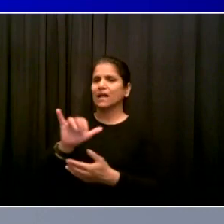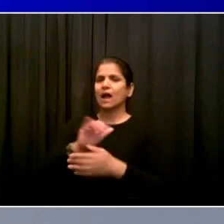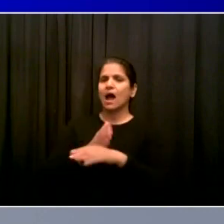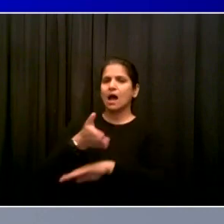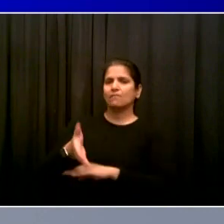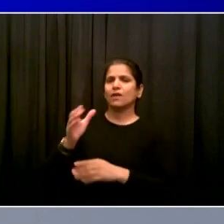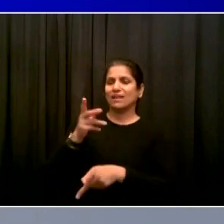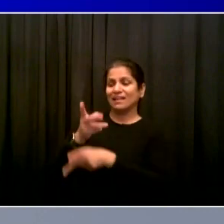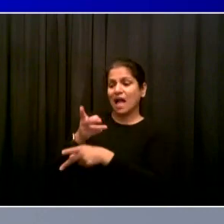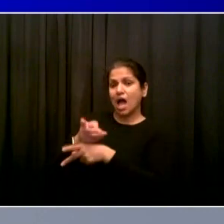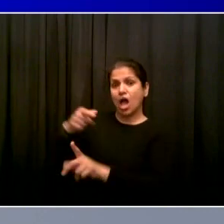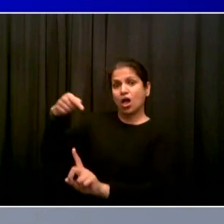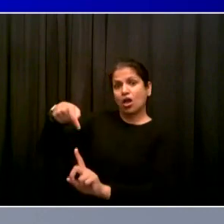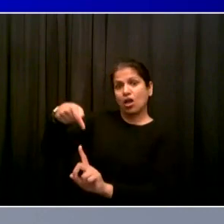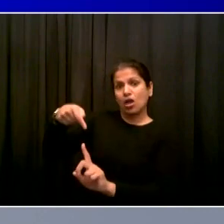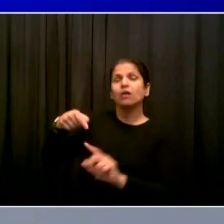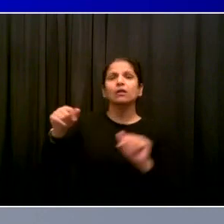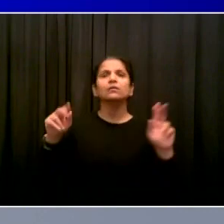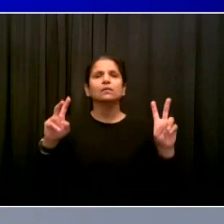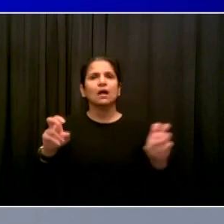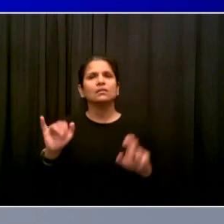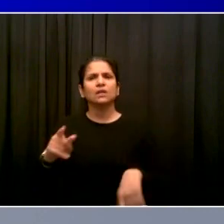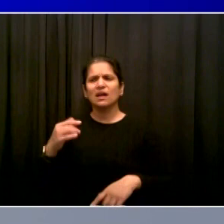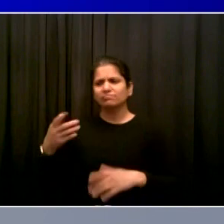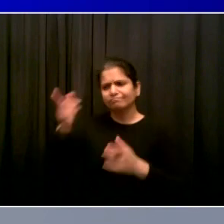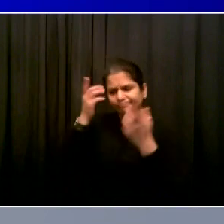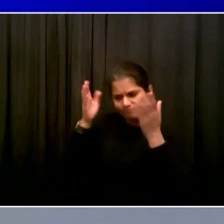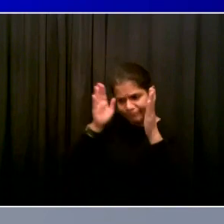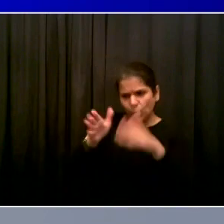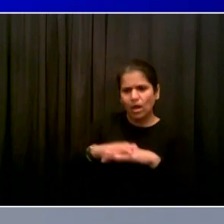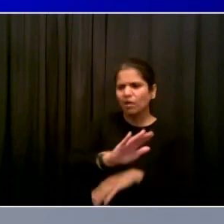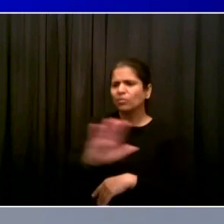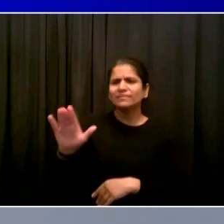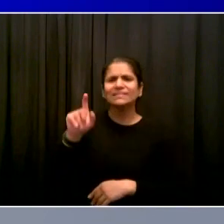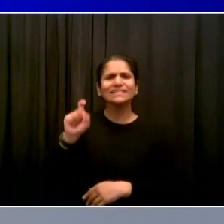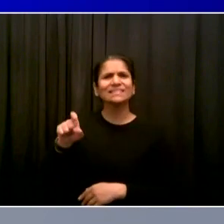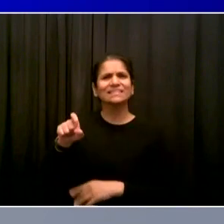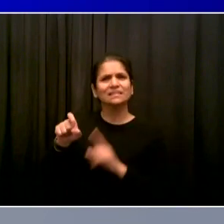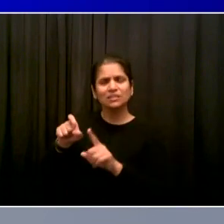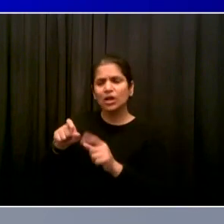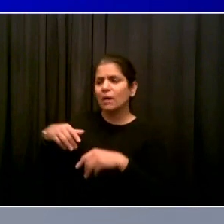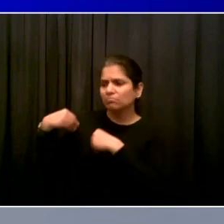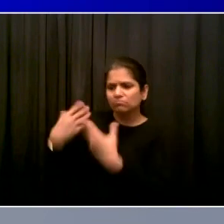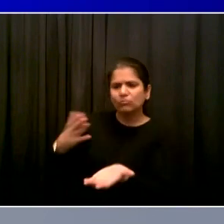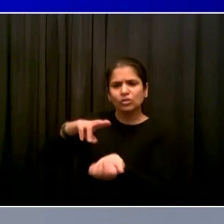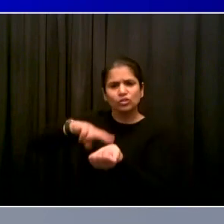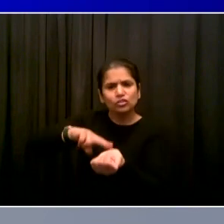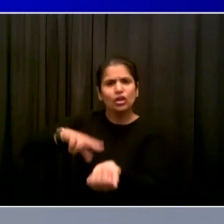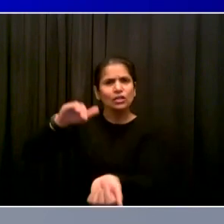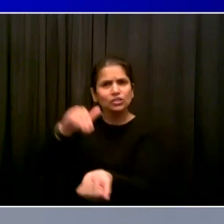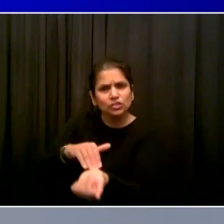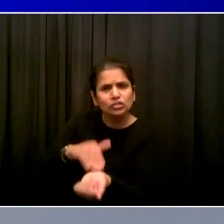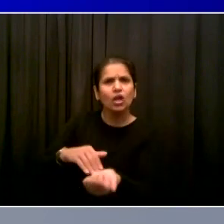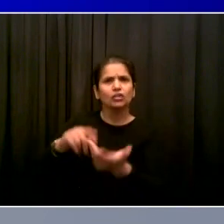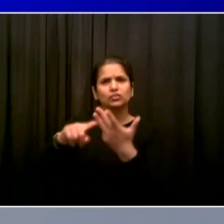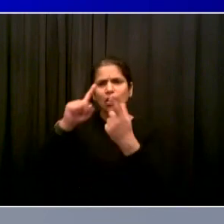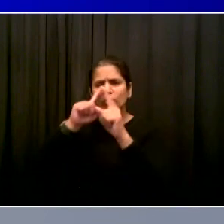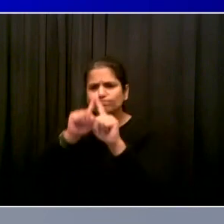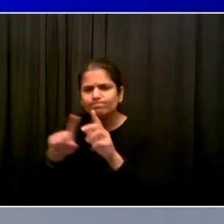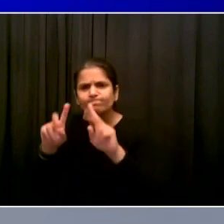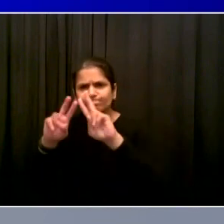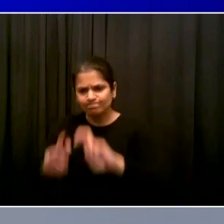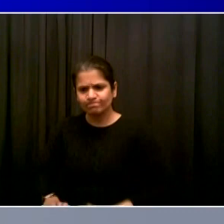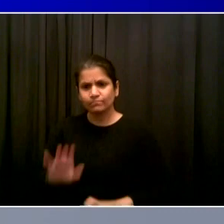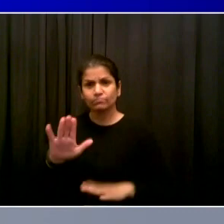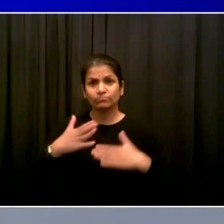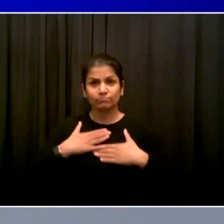really done miraculous work, reaching all over the city, helping people, stopping the spread of the disease, but also helping